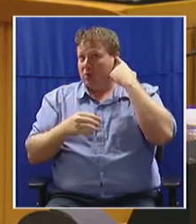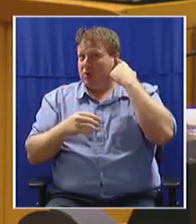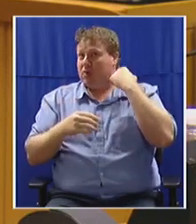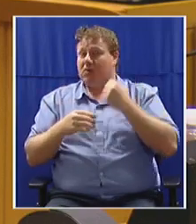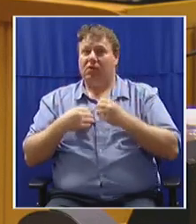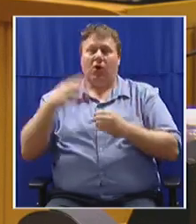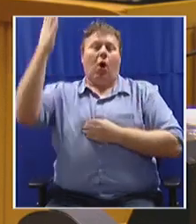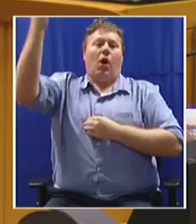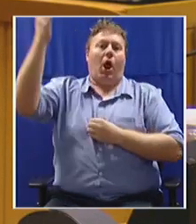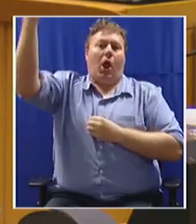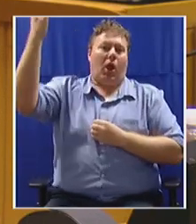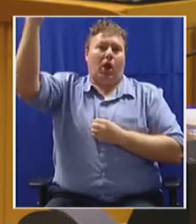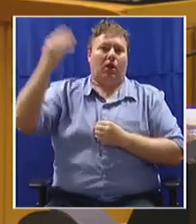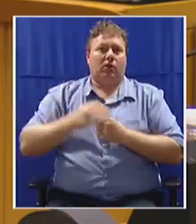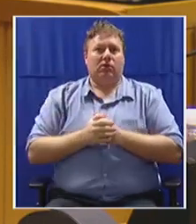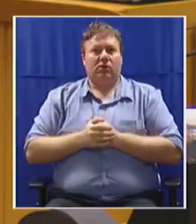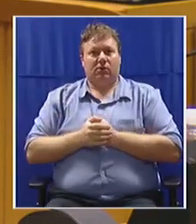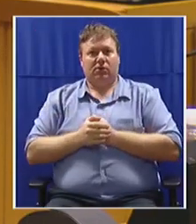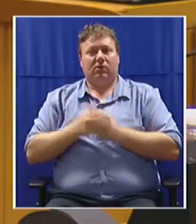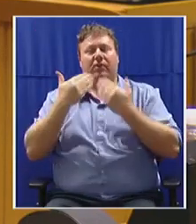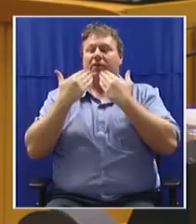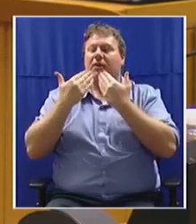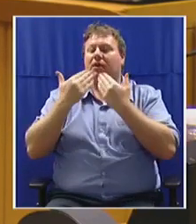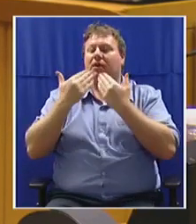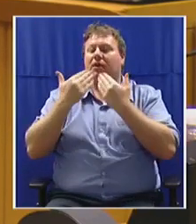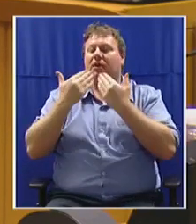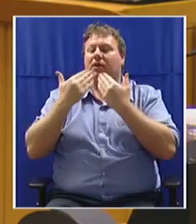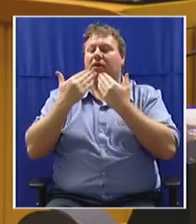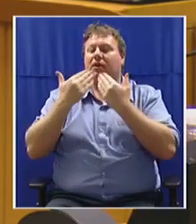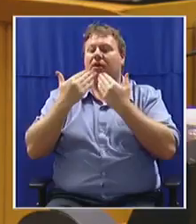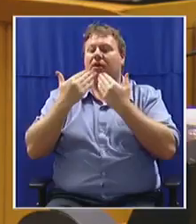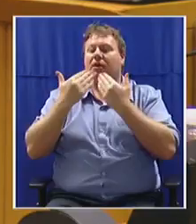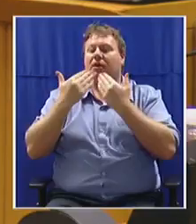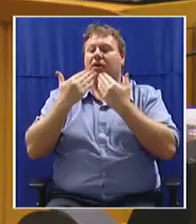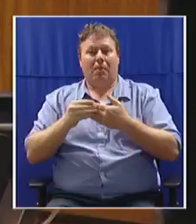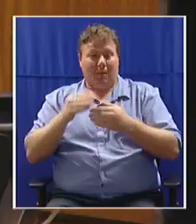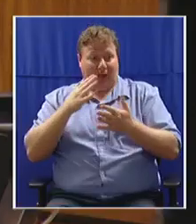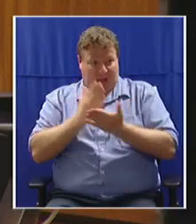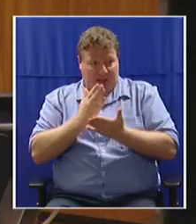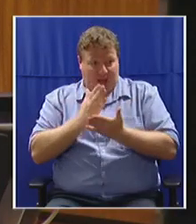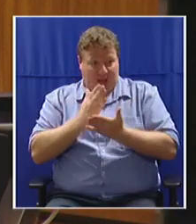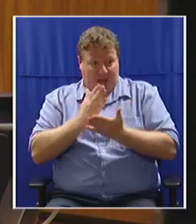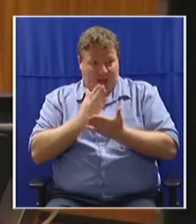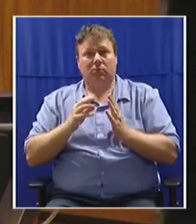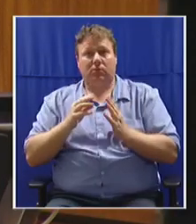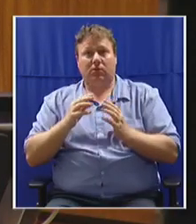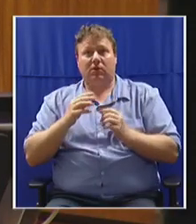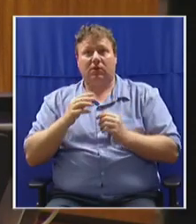that unit? Thank you, honorable members. May I rule on this point of order?